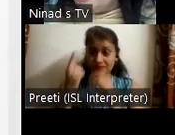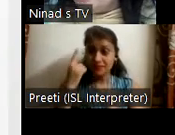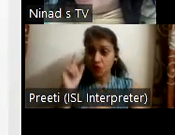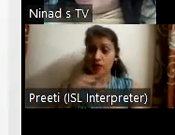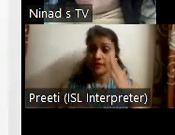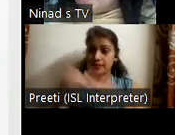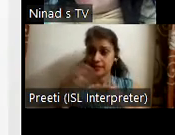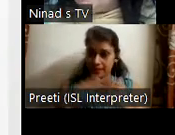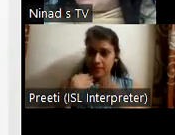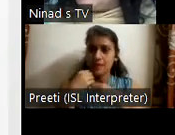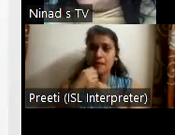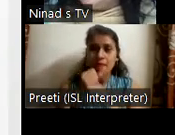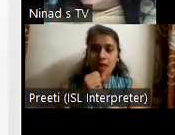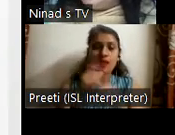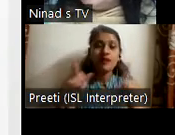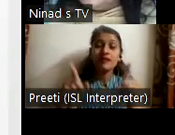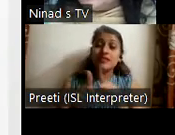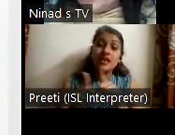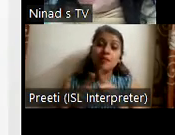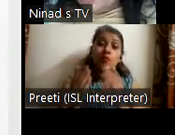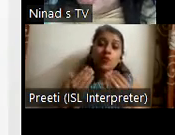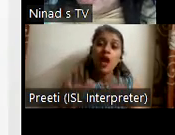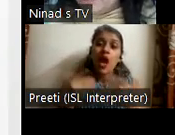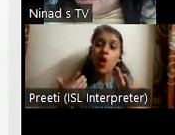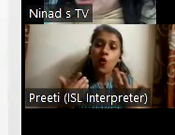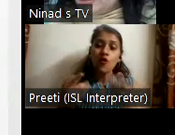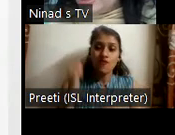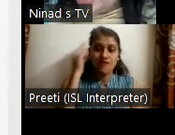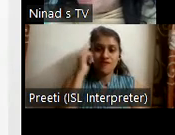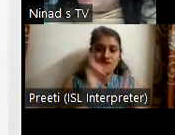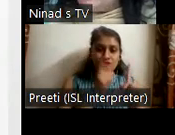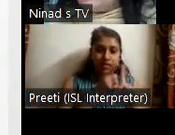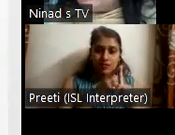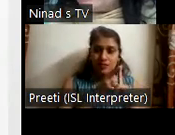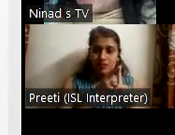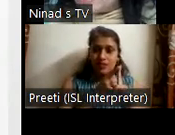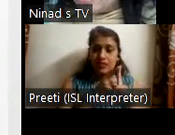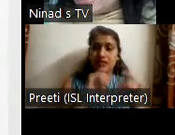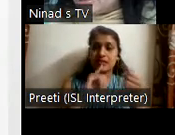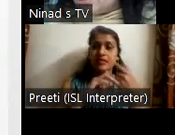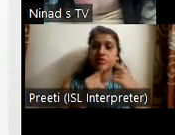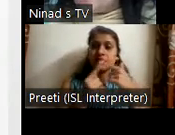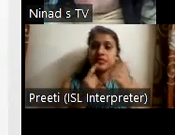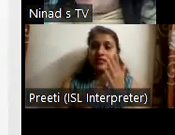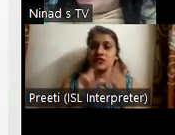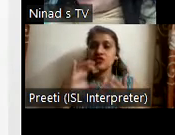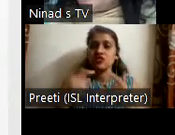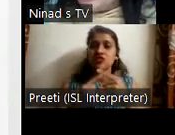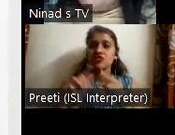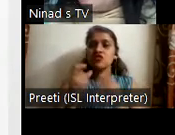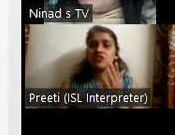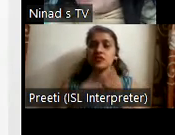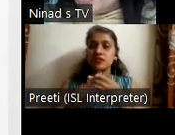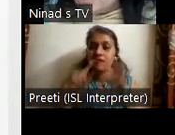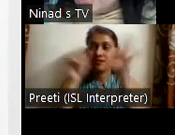structural amendments, or you have to change. If you have to want to practice inclusion, you